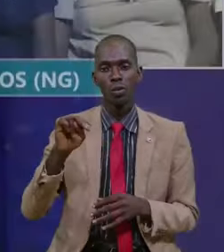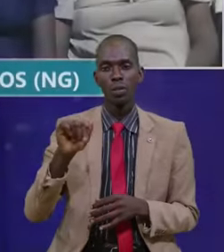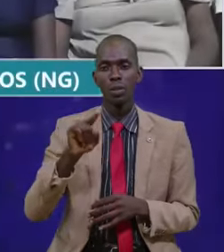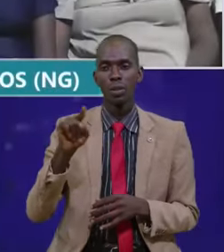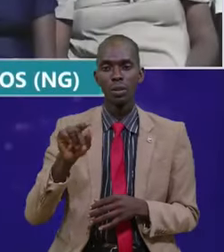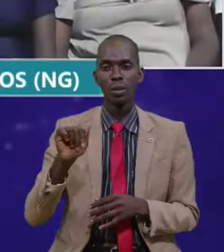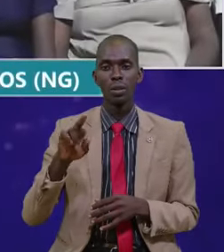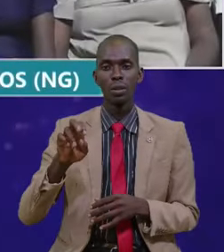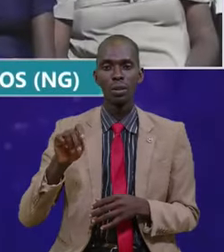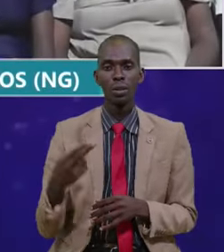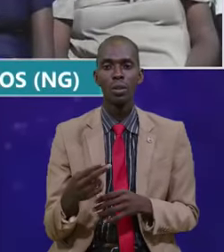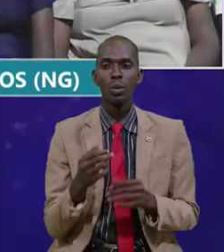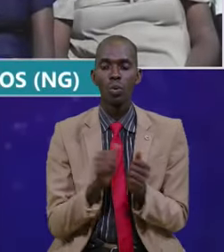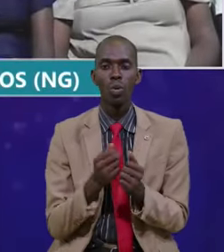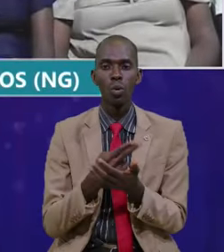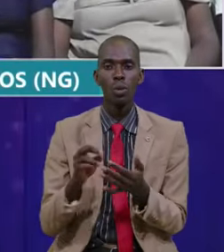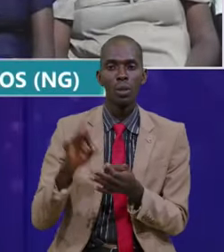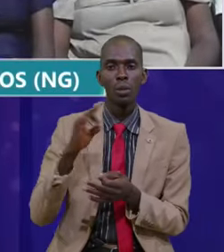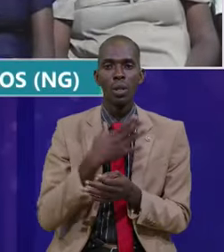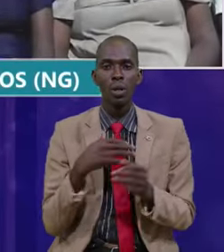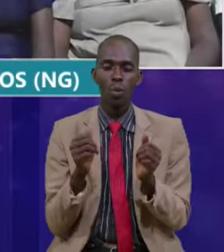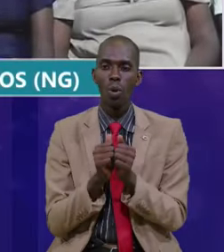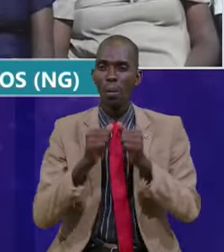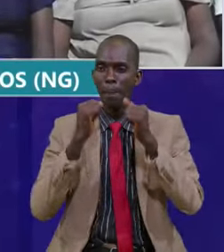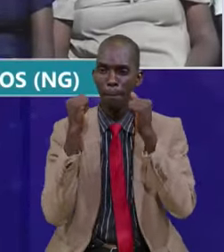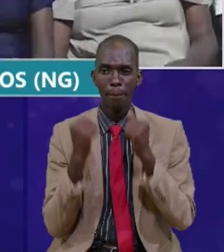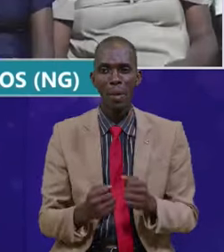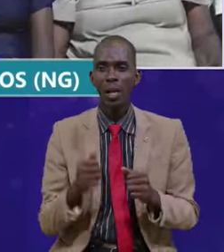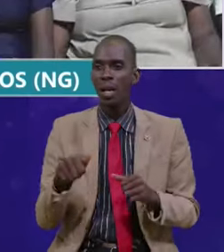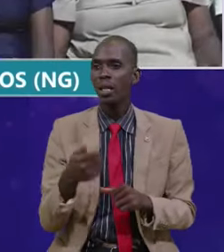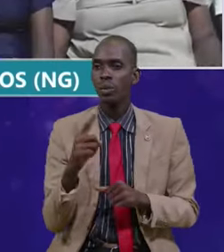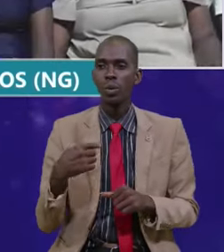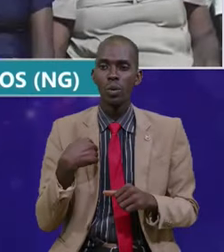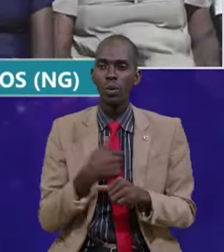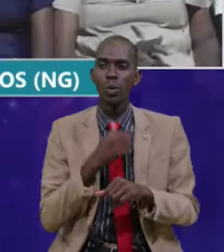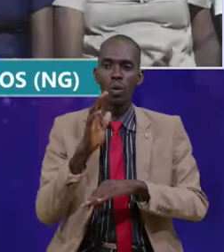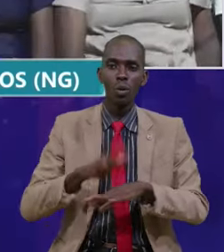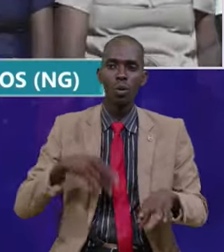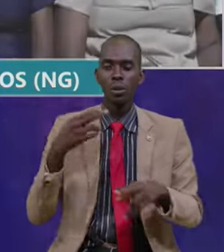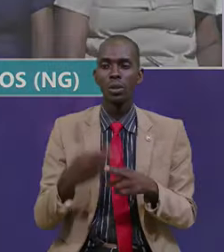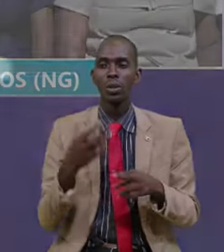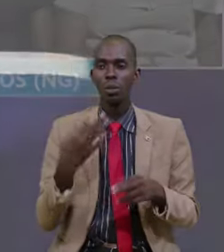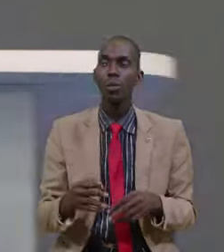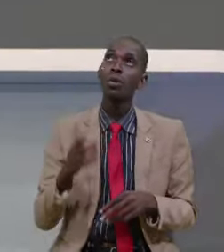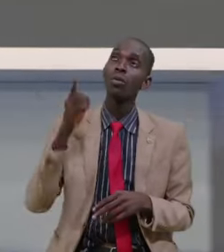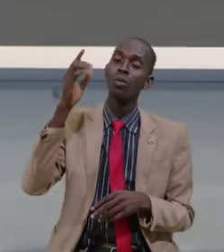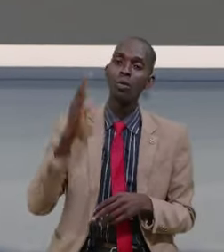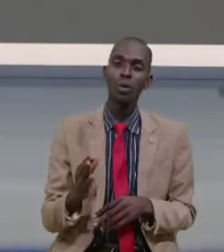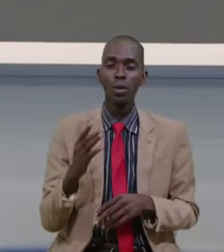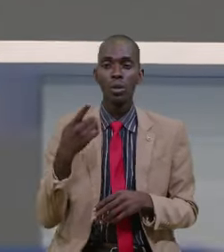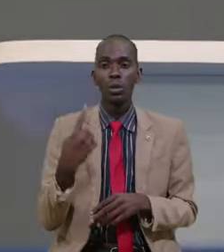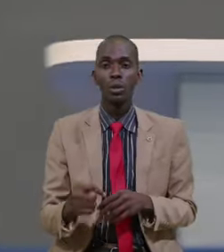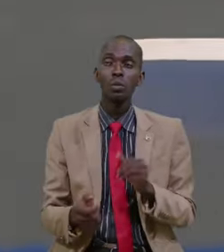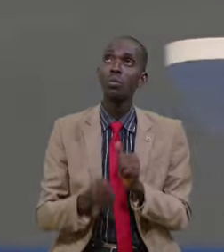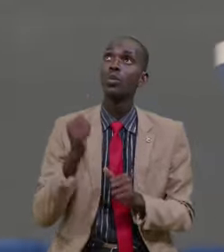and with power. Anywhere we mention the name of God El Shaddai, there is power